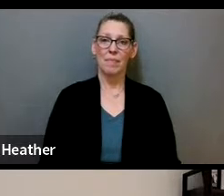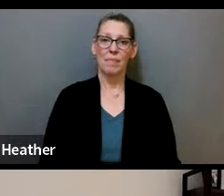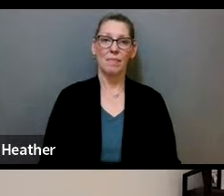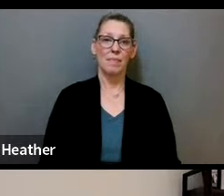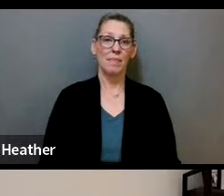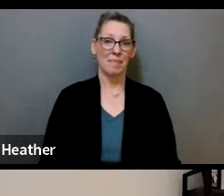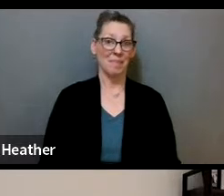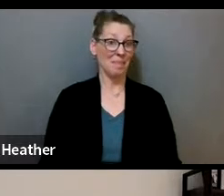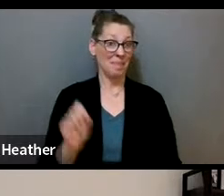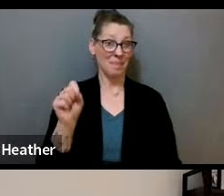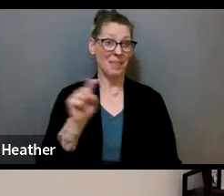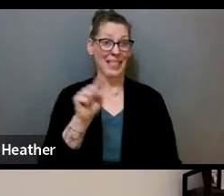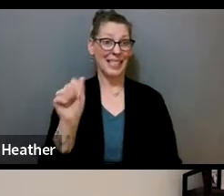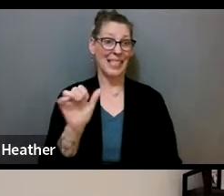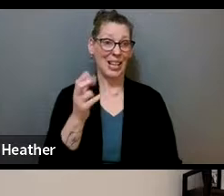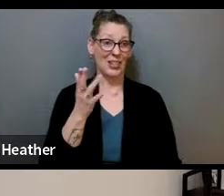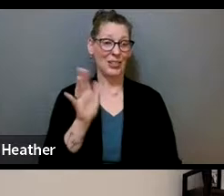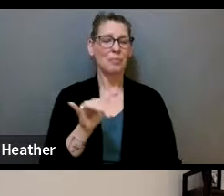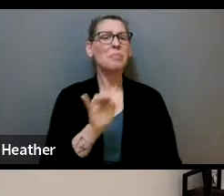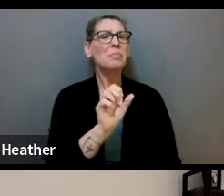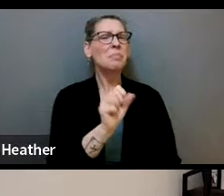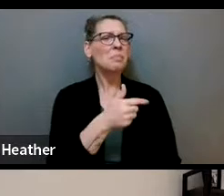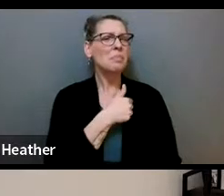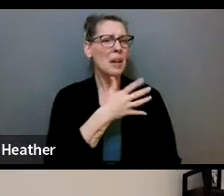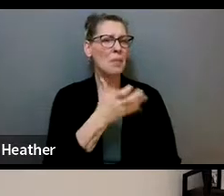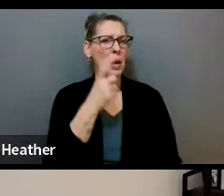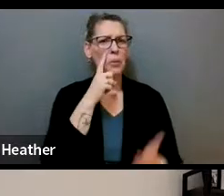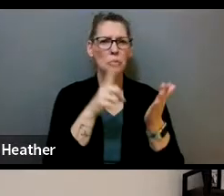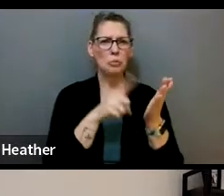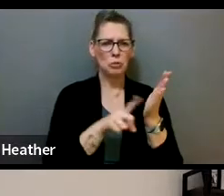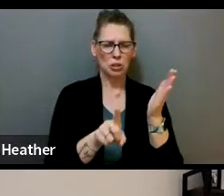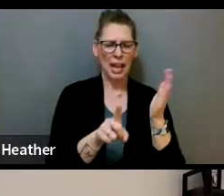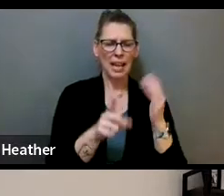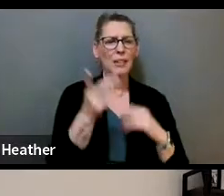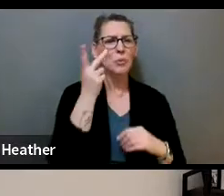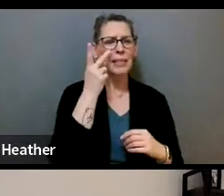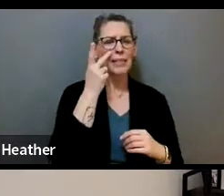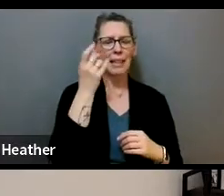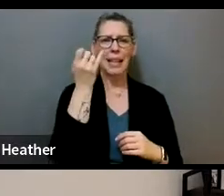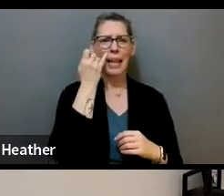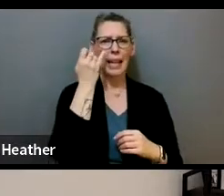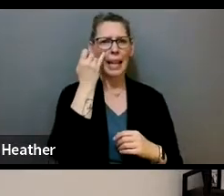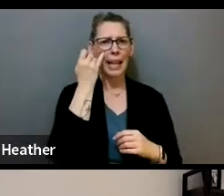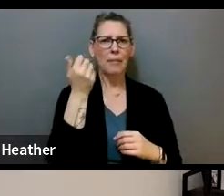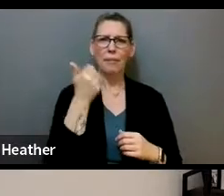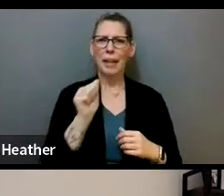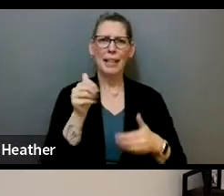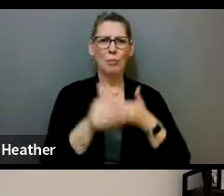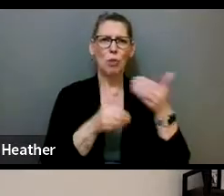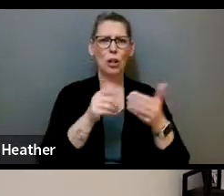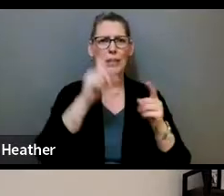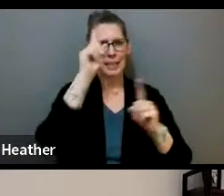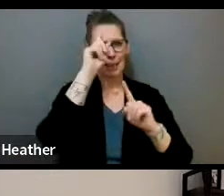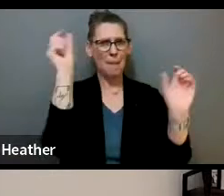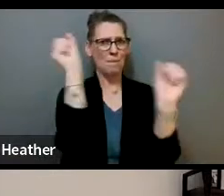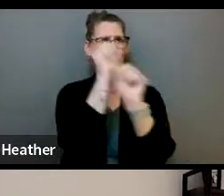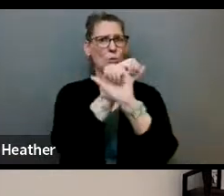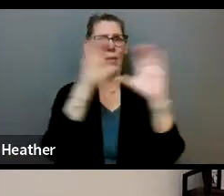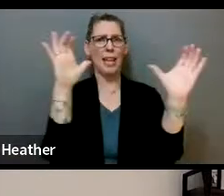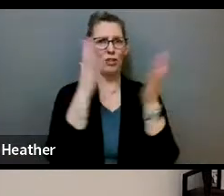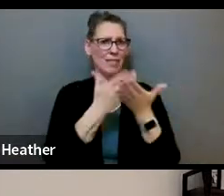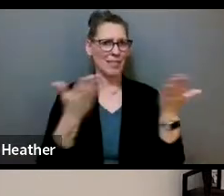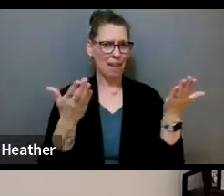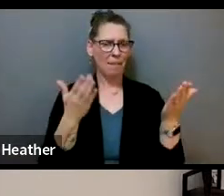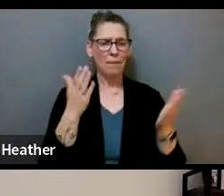Yes, Zachary. I was just gonna check in and see, Salome, if there's any progress on some of the like visualization stuff, so people can